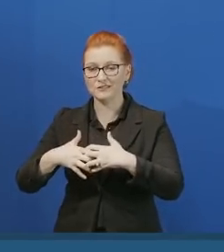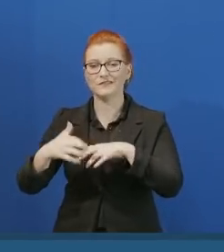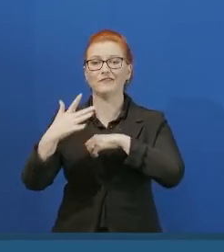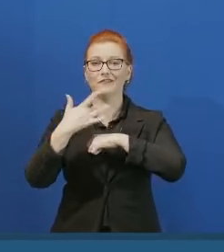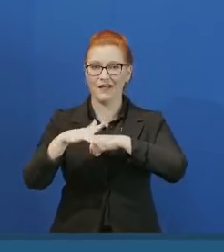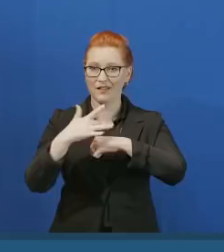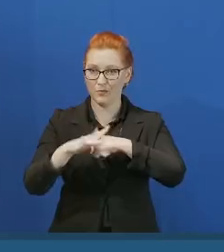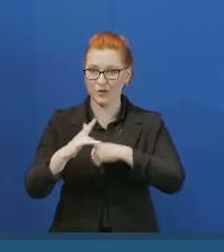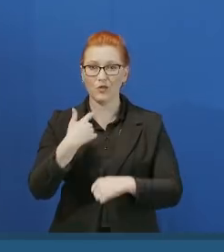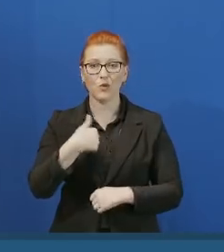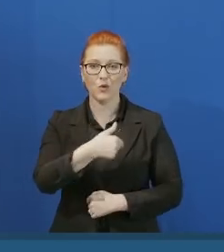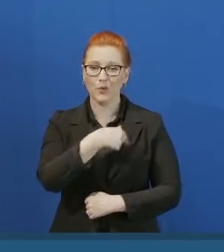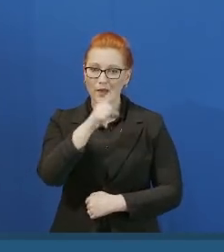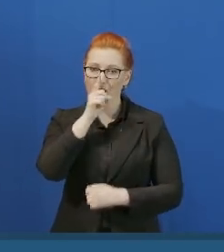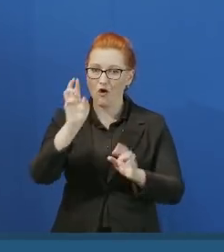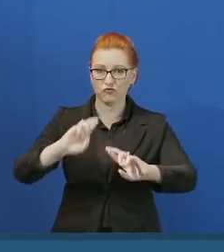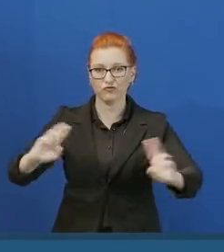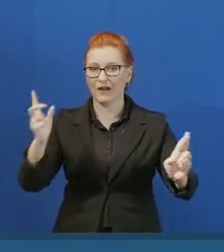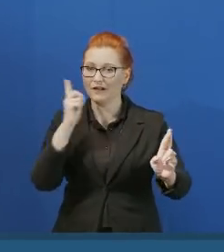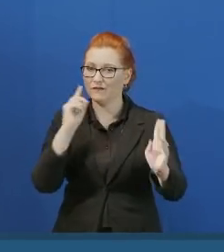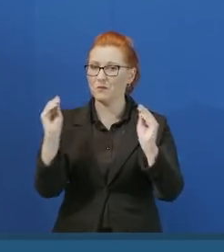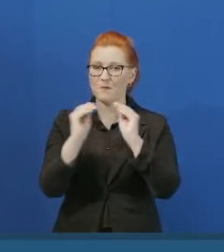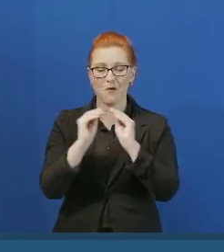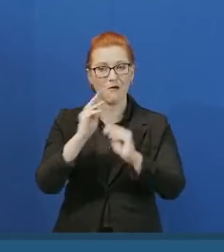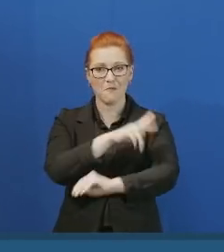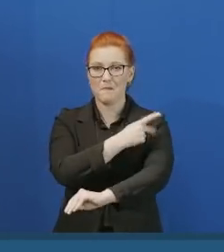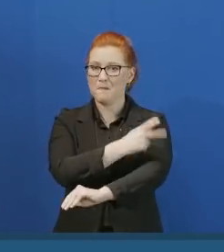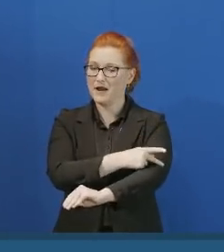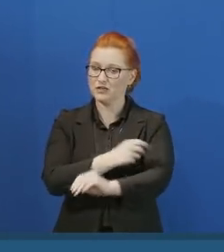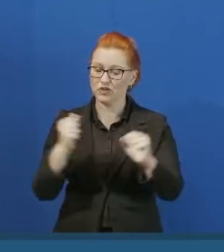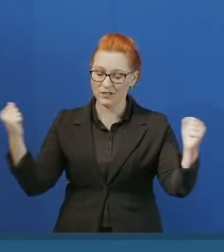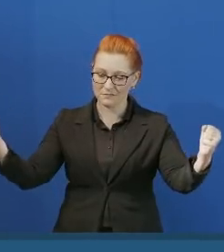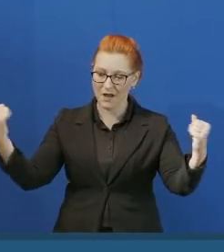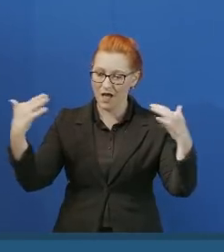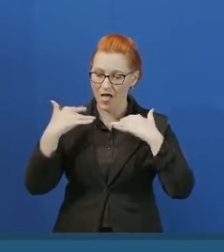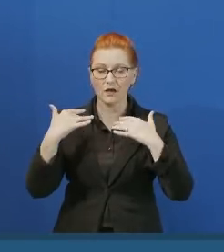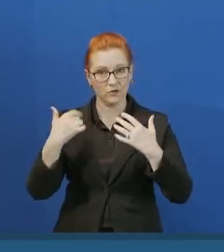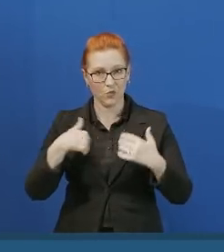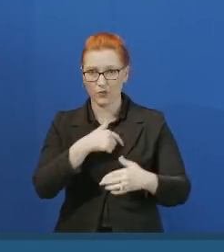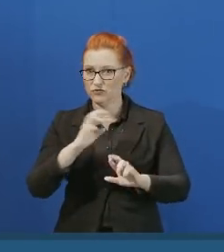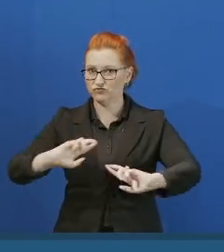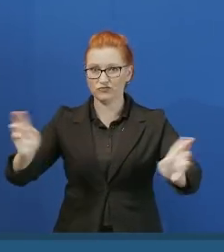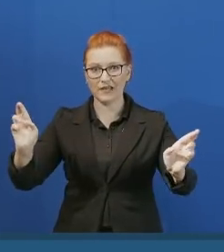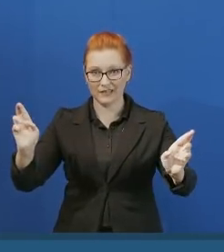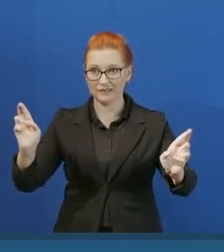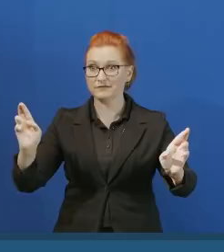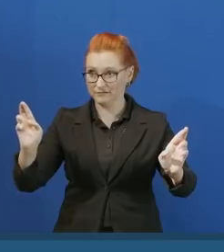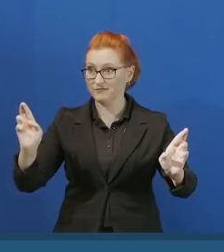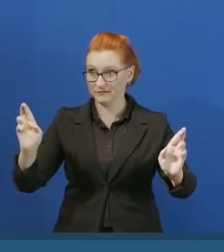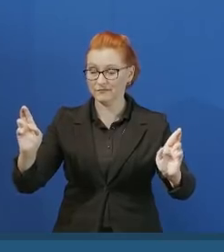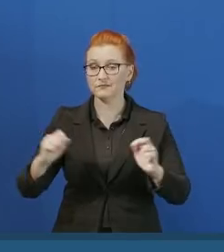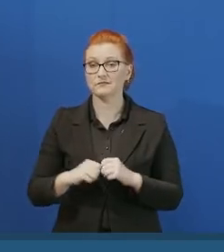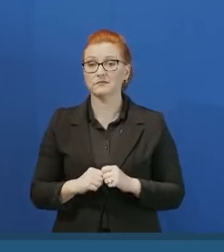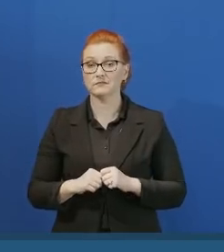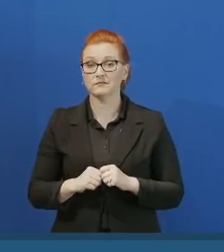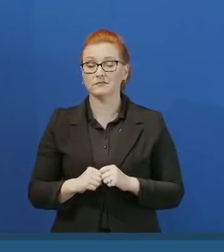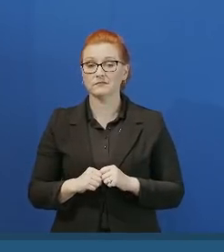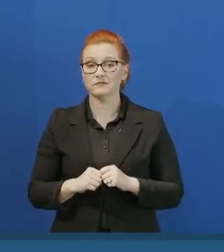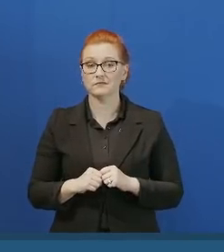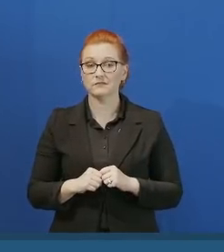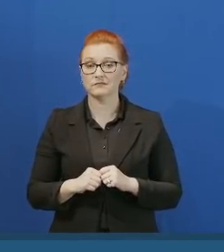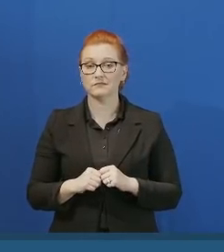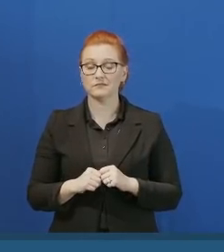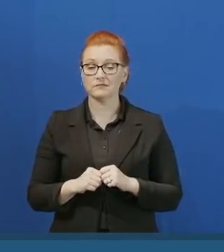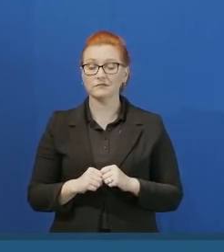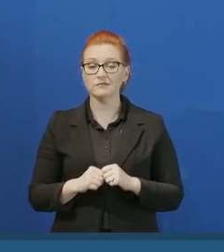ventilators. Arizona has been preparing, and Arizona is prepared. We were also able to surge that number of